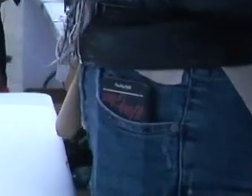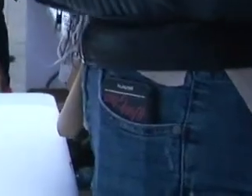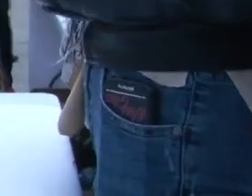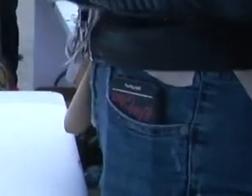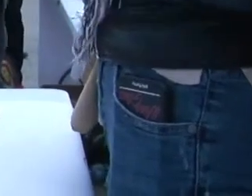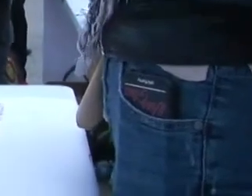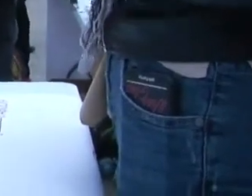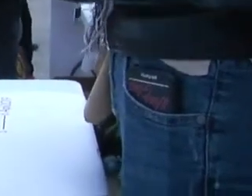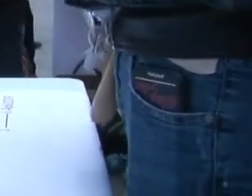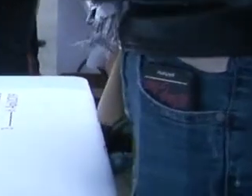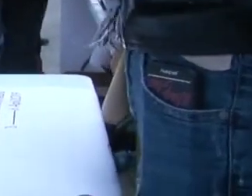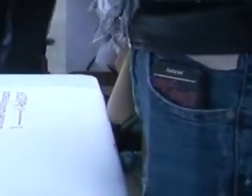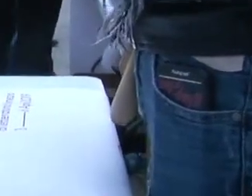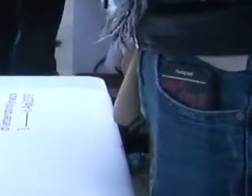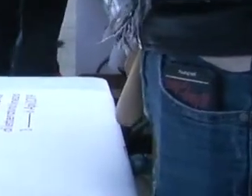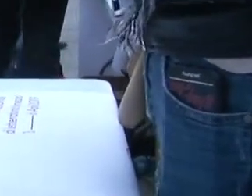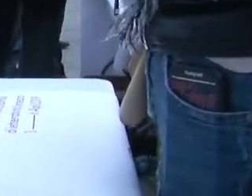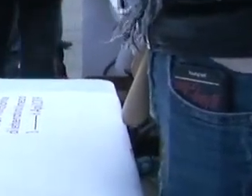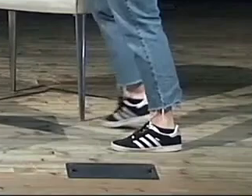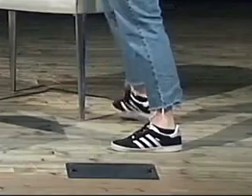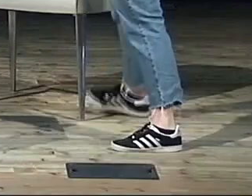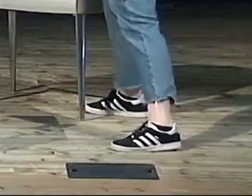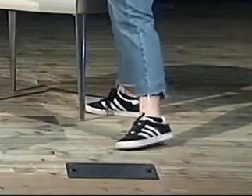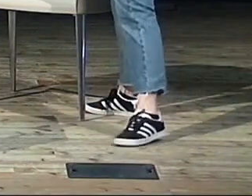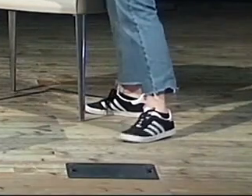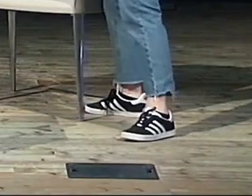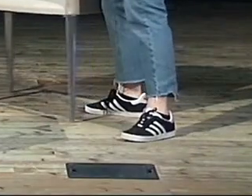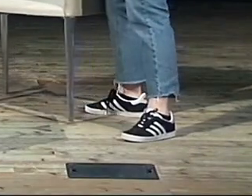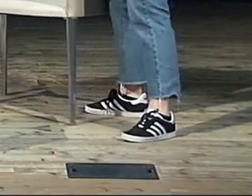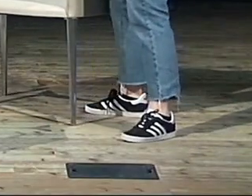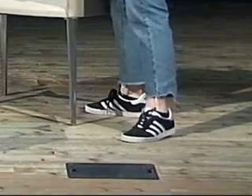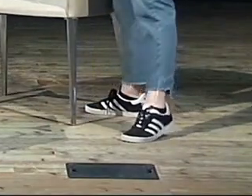Azzurra, tu preferi la notte o il giorno?